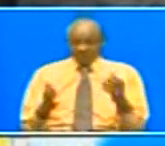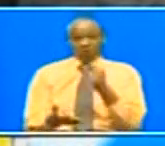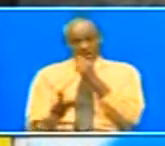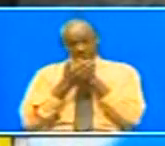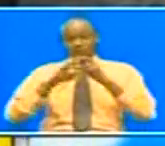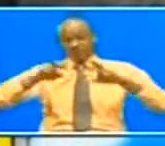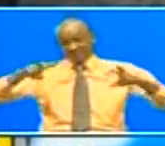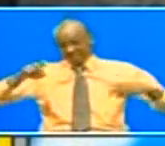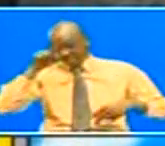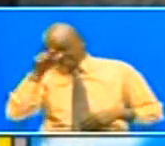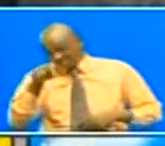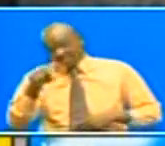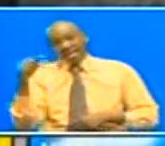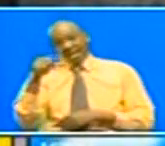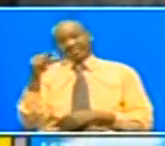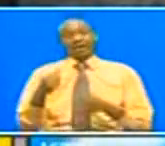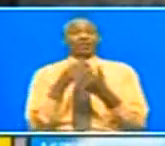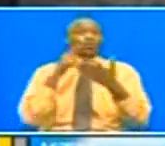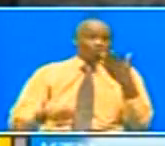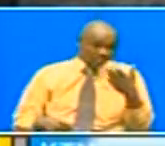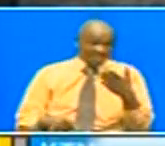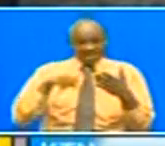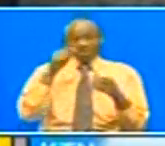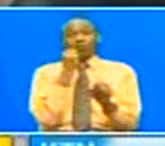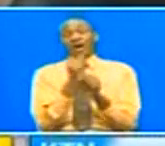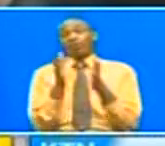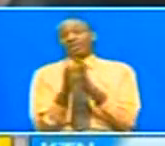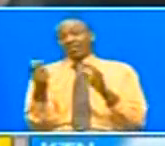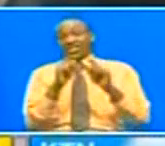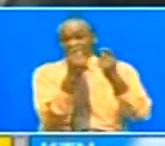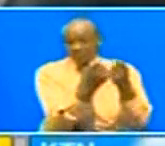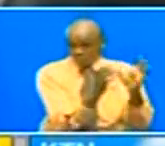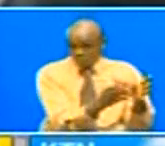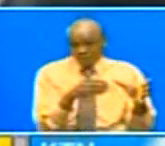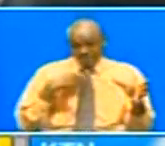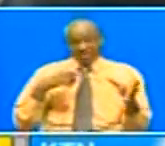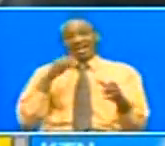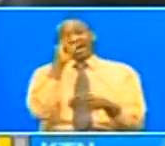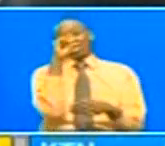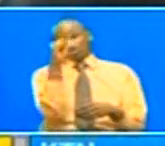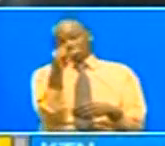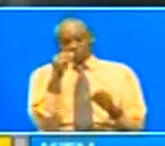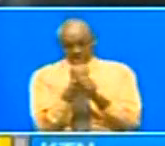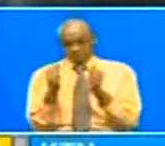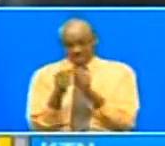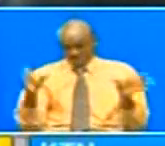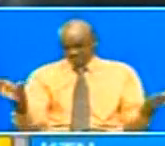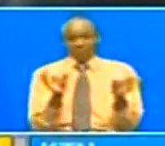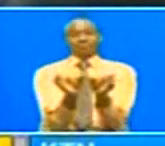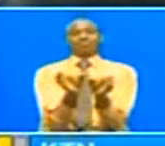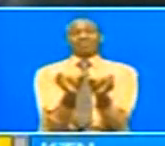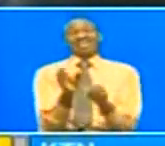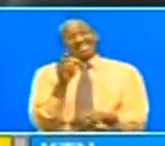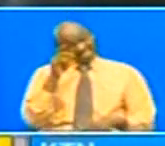in investigations into the Garissa attack will work alongside a team set up by the Inspector General of Police. It is the